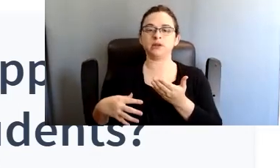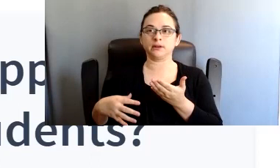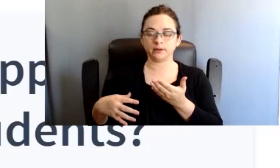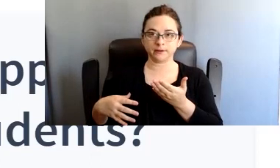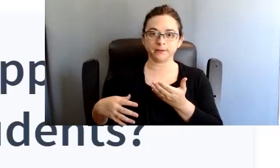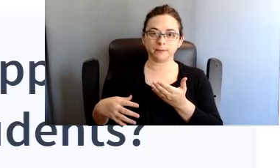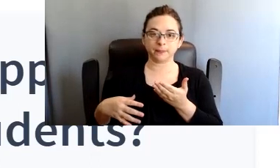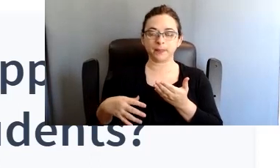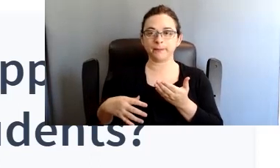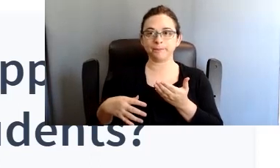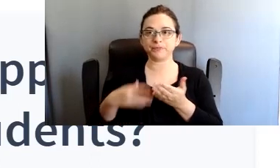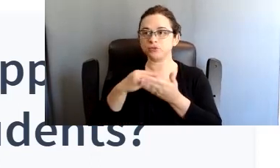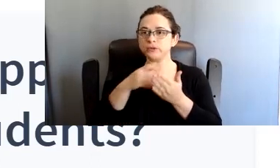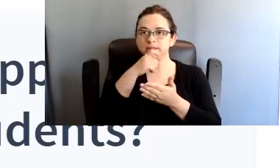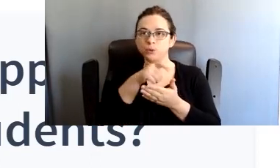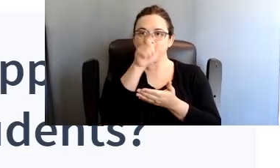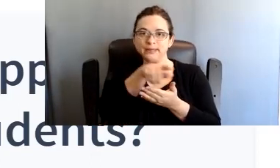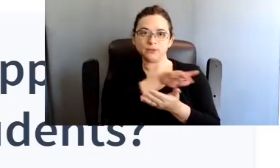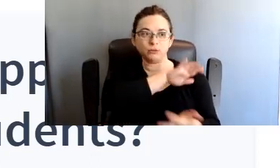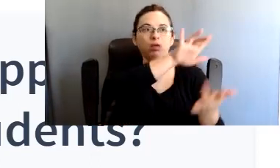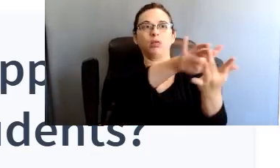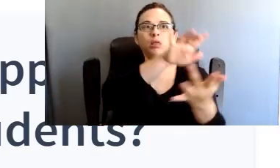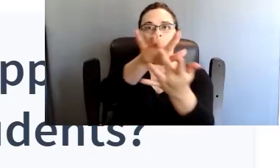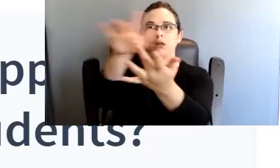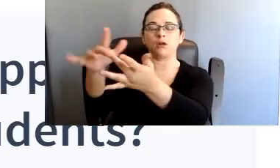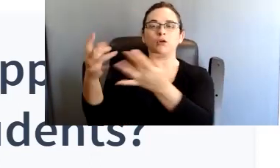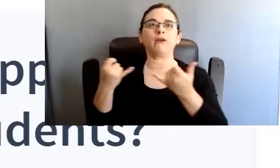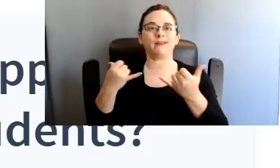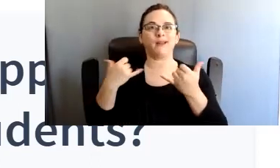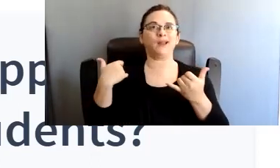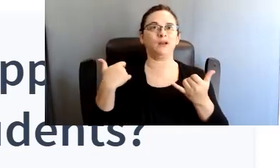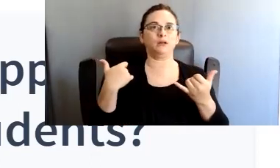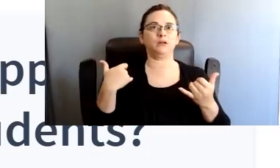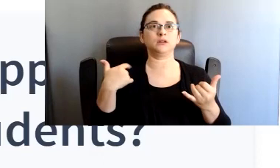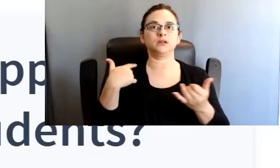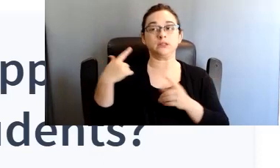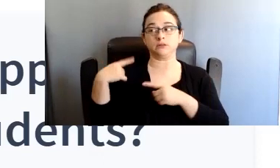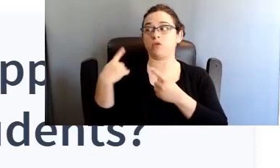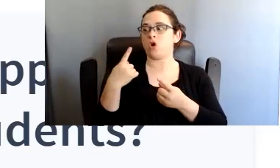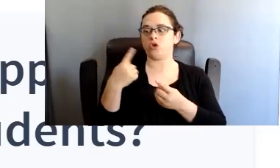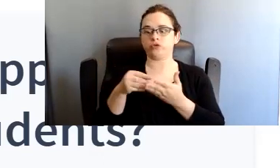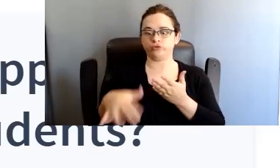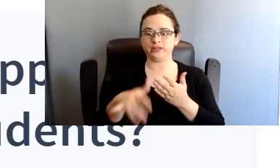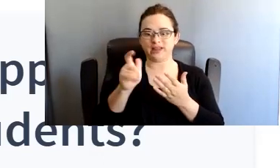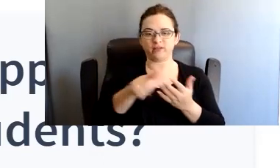Because that's what we've been doing. And it's not. Ashley says that suggestion sounds great.